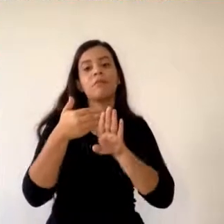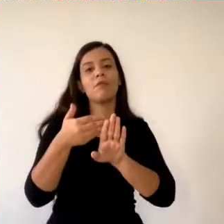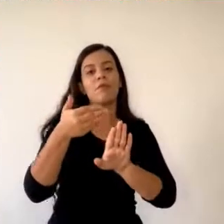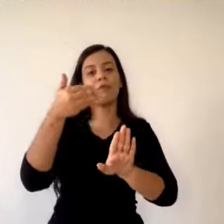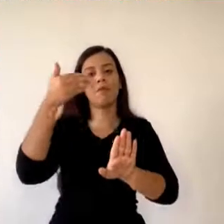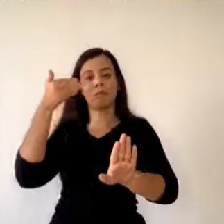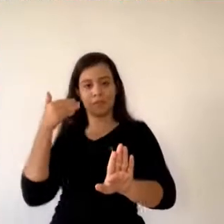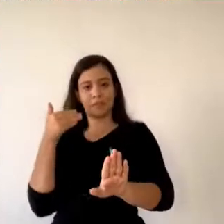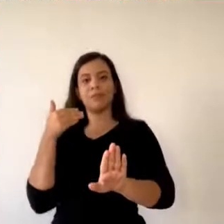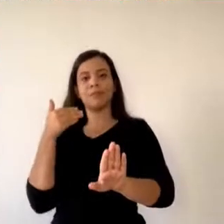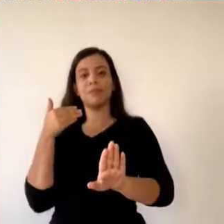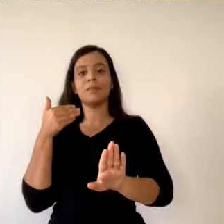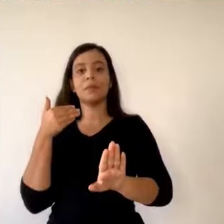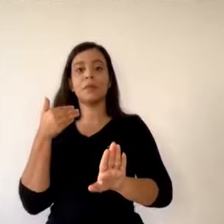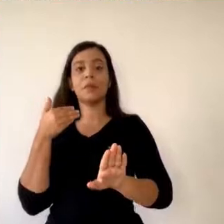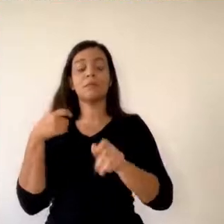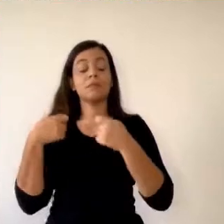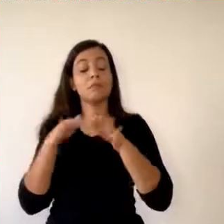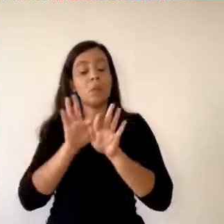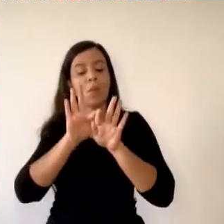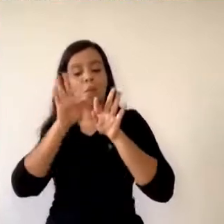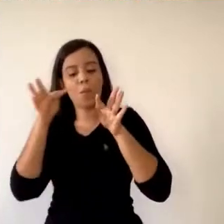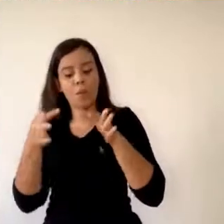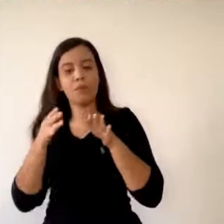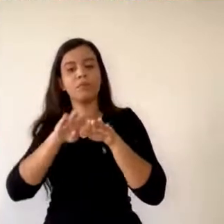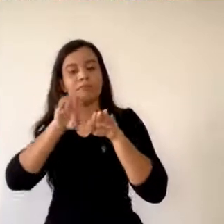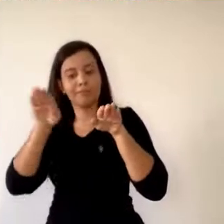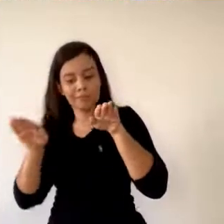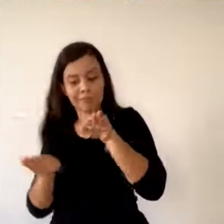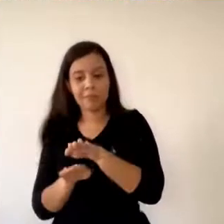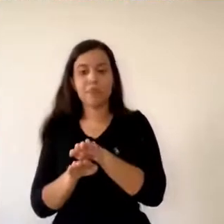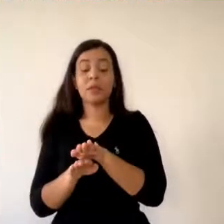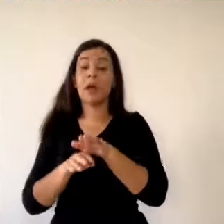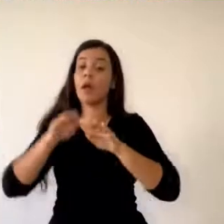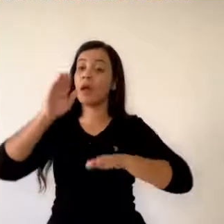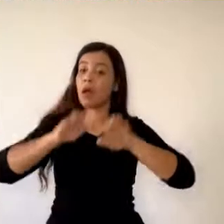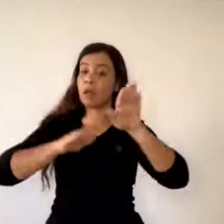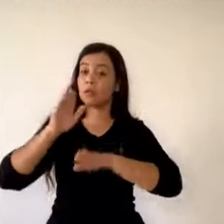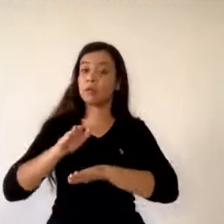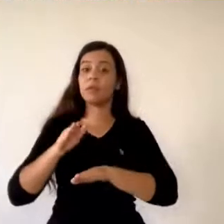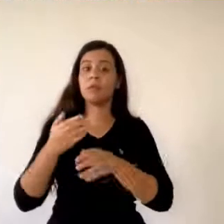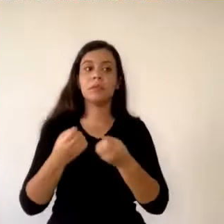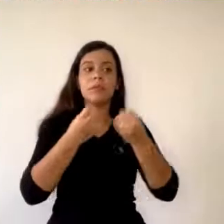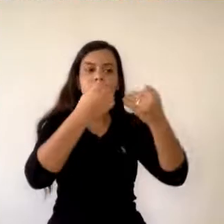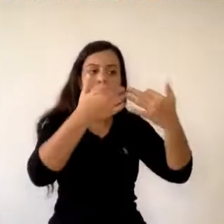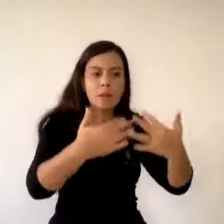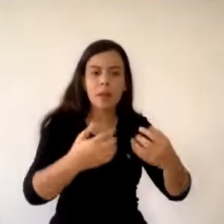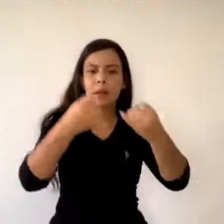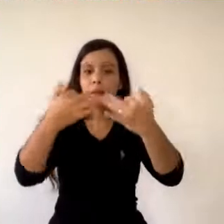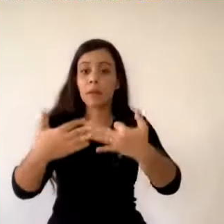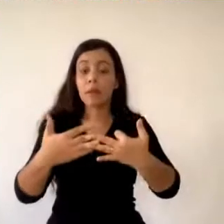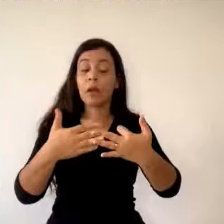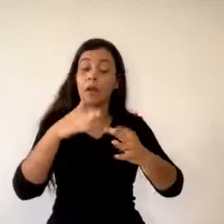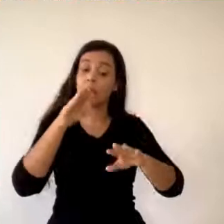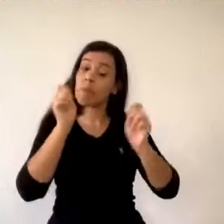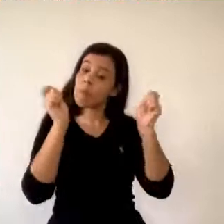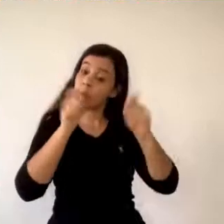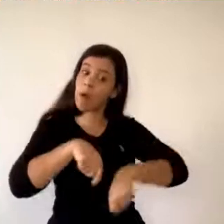and be humble enough to understand that sometimes people are not going to agree with